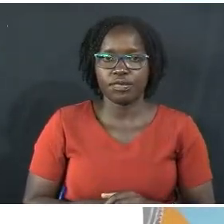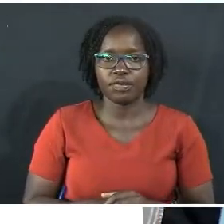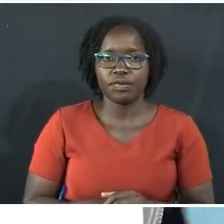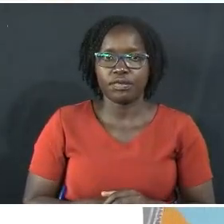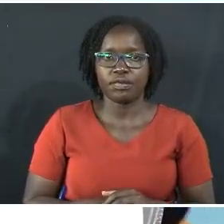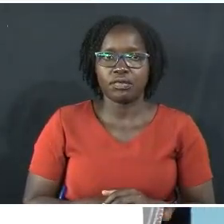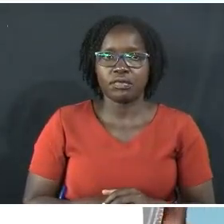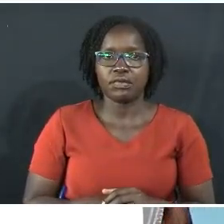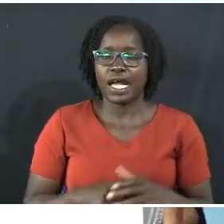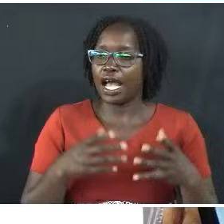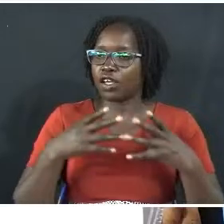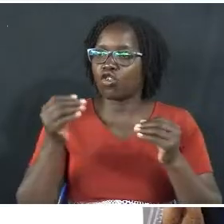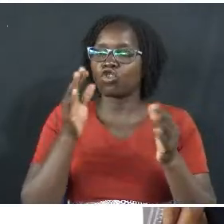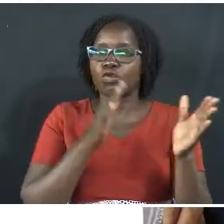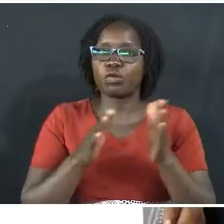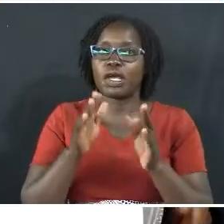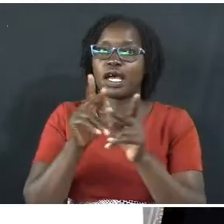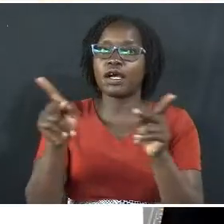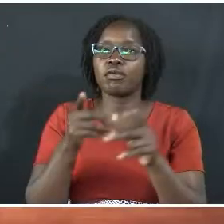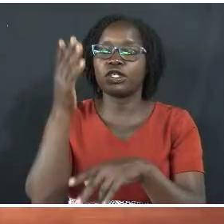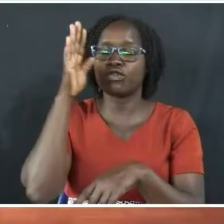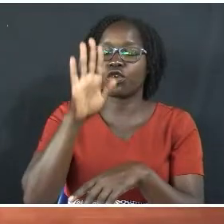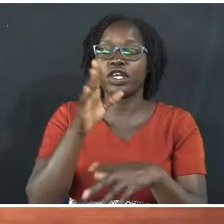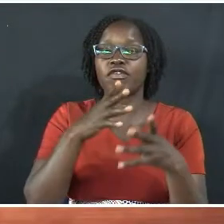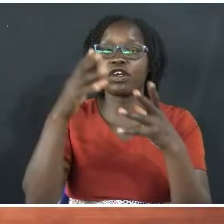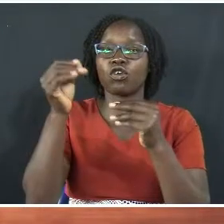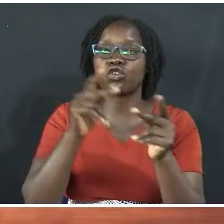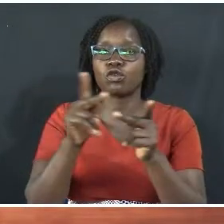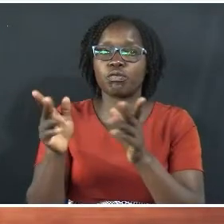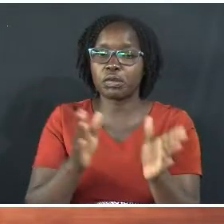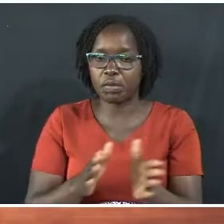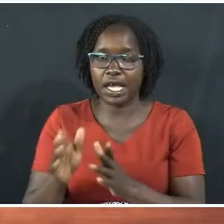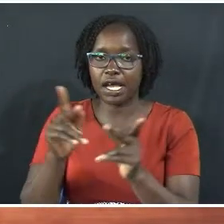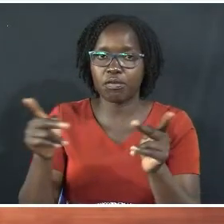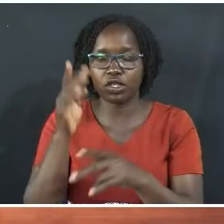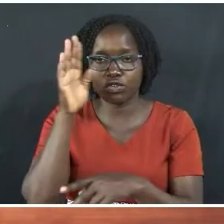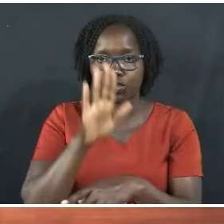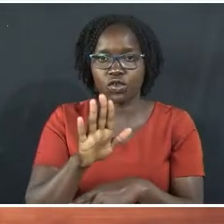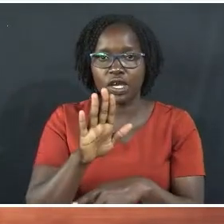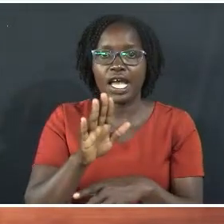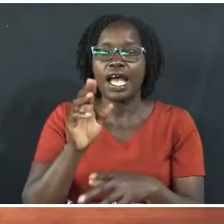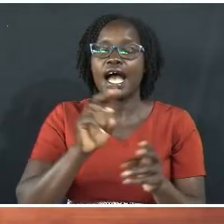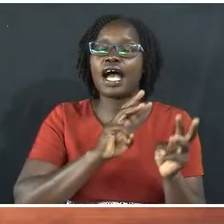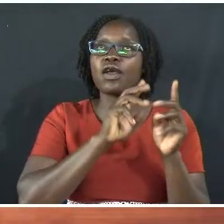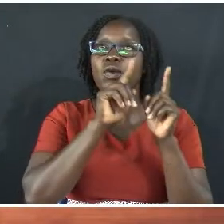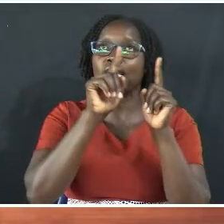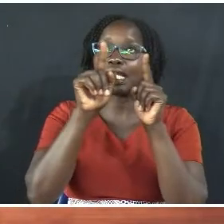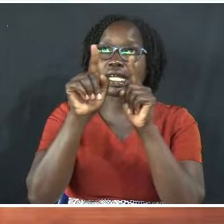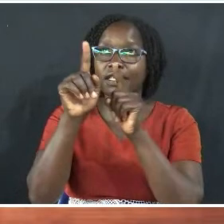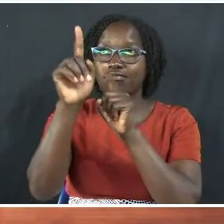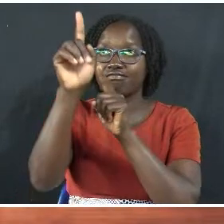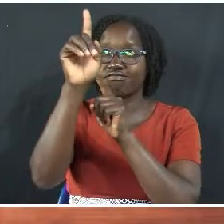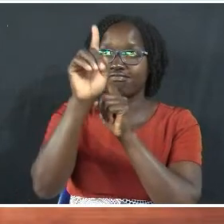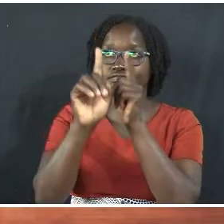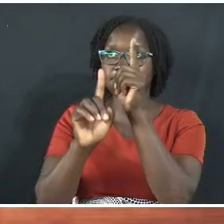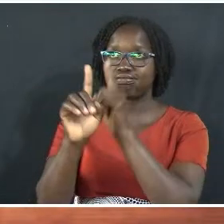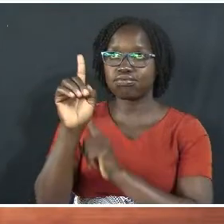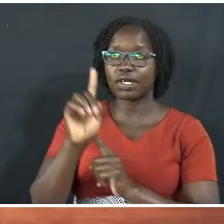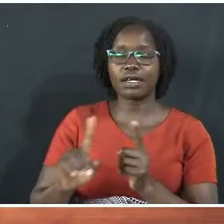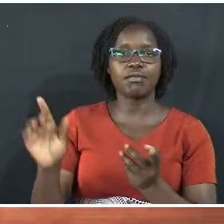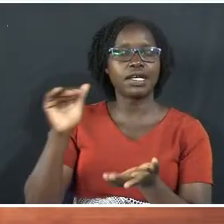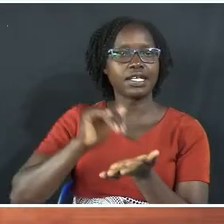I go to prepare a place for you. And if I go and prepare a place for you, I will come